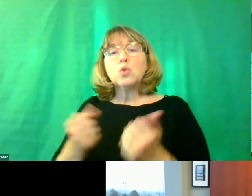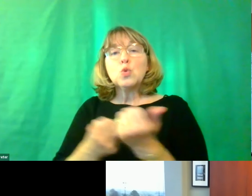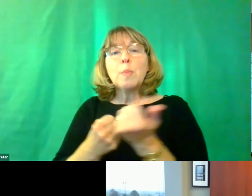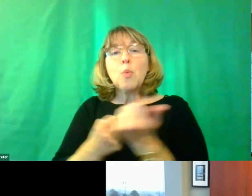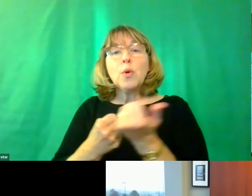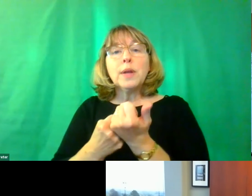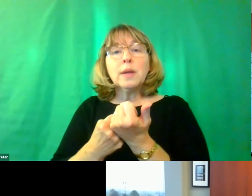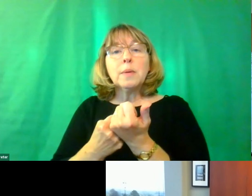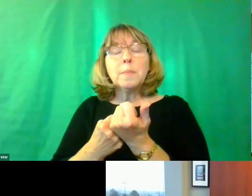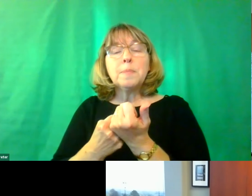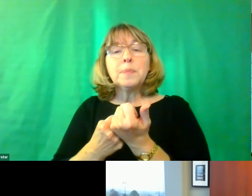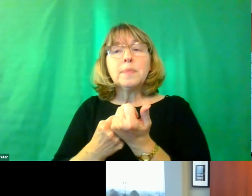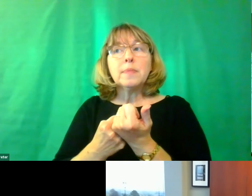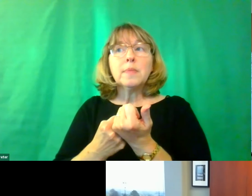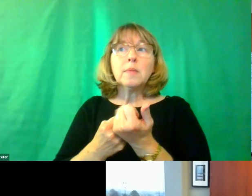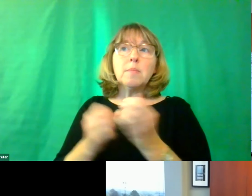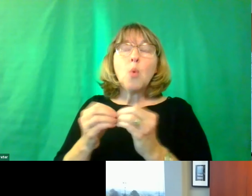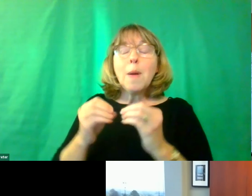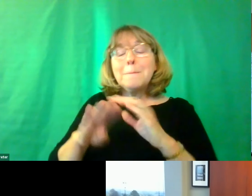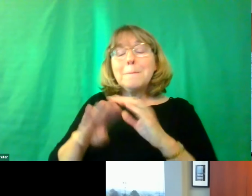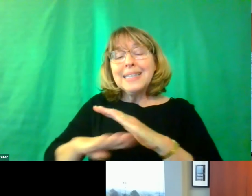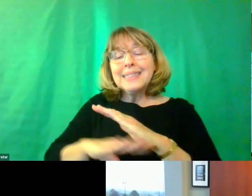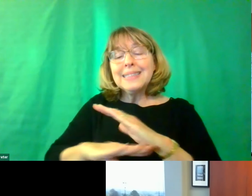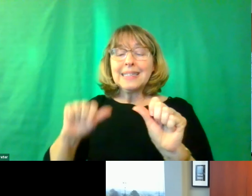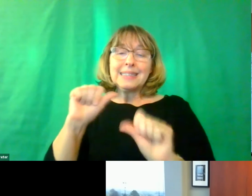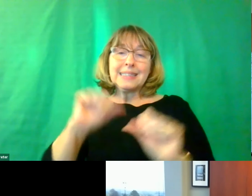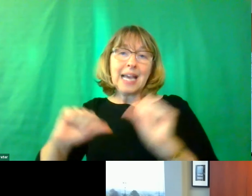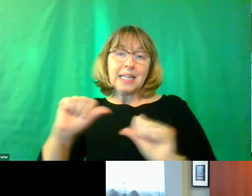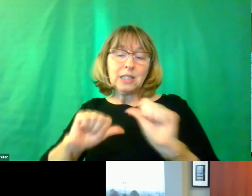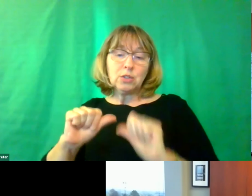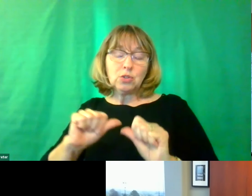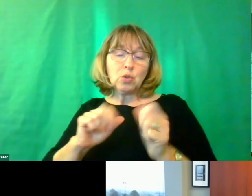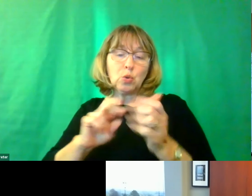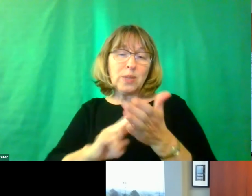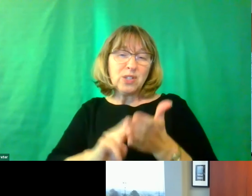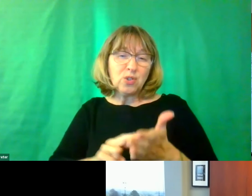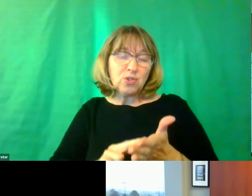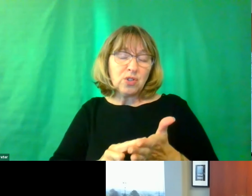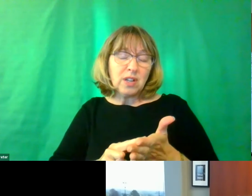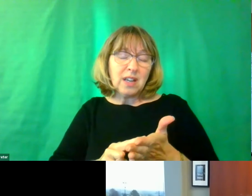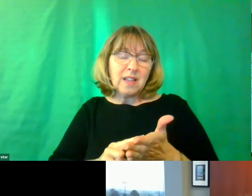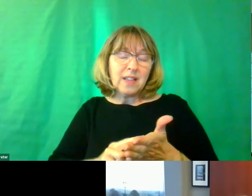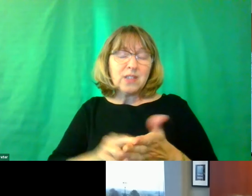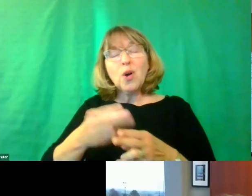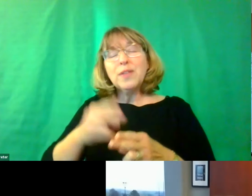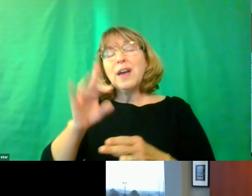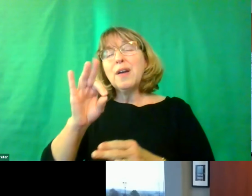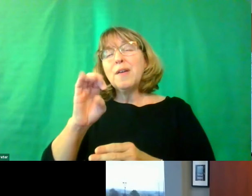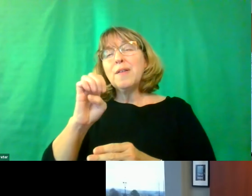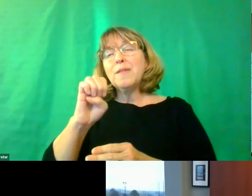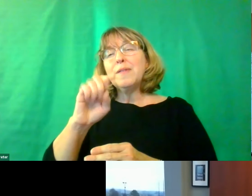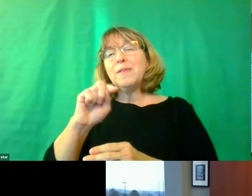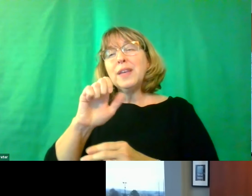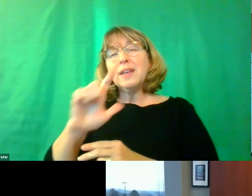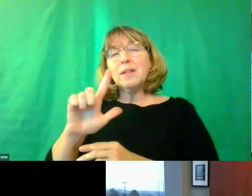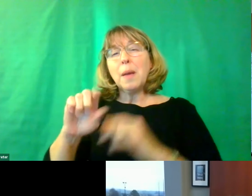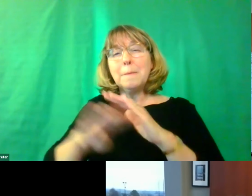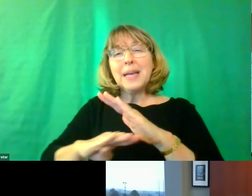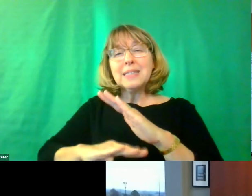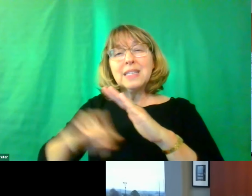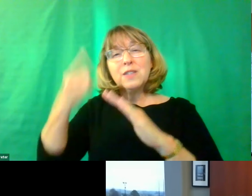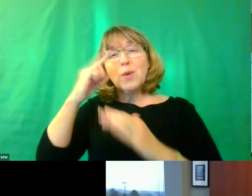basic science research that looks at what's called the fetal basis of adult disease. So when you reprogram